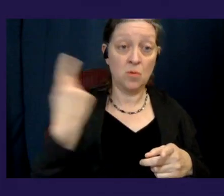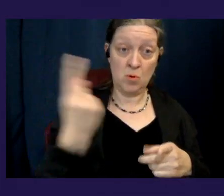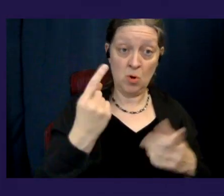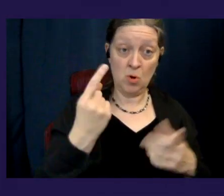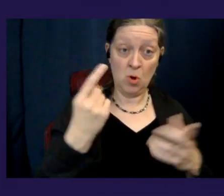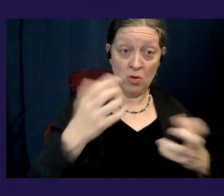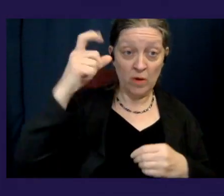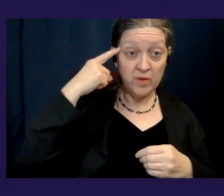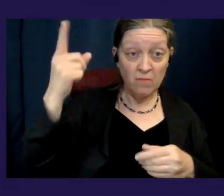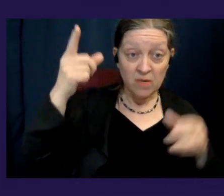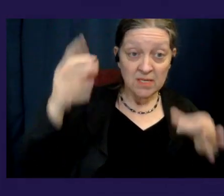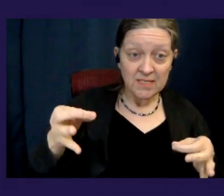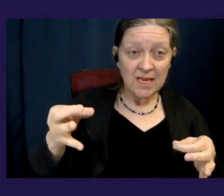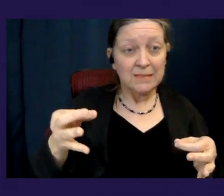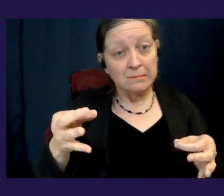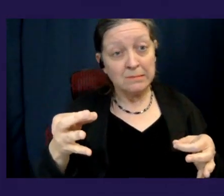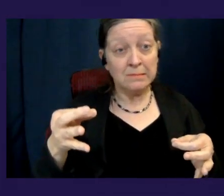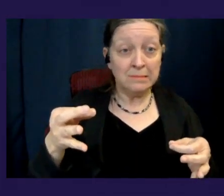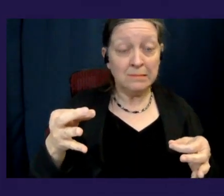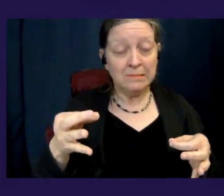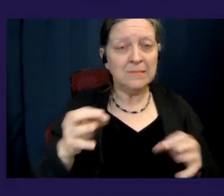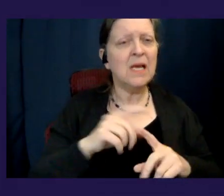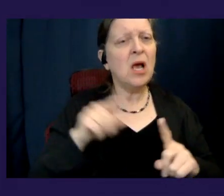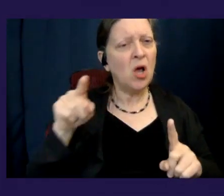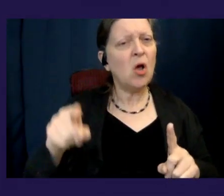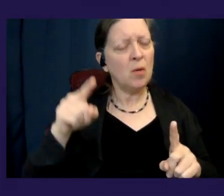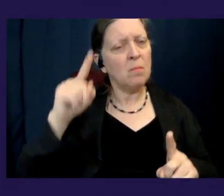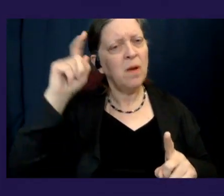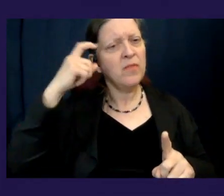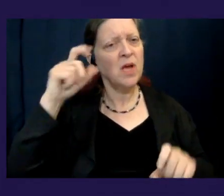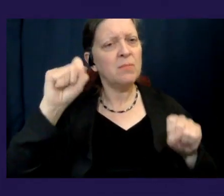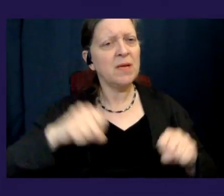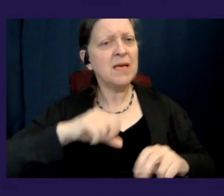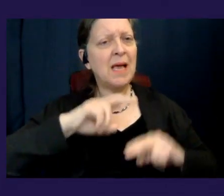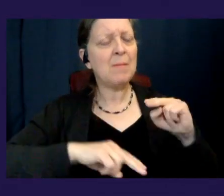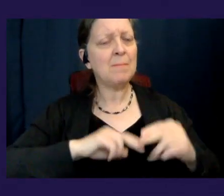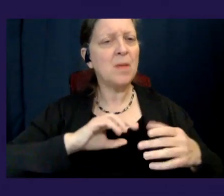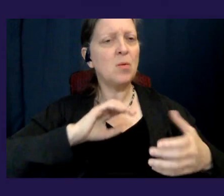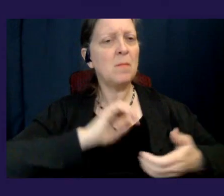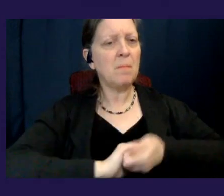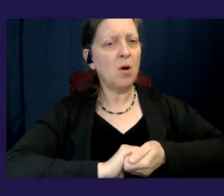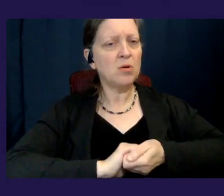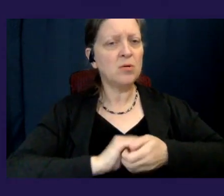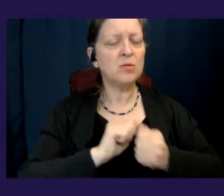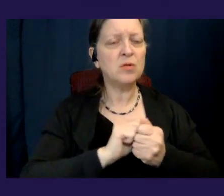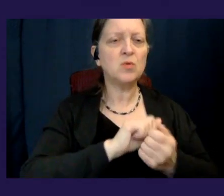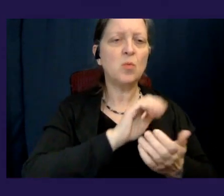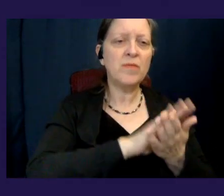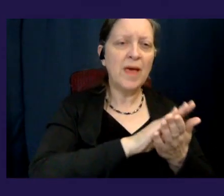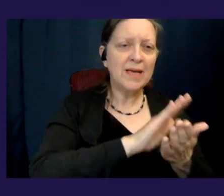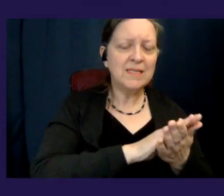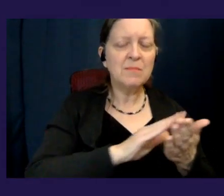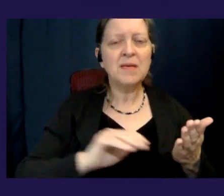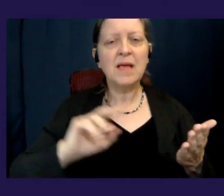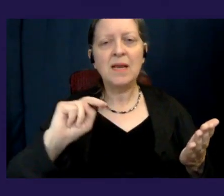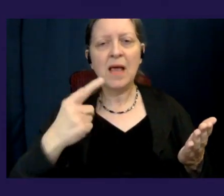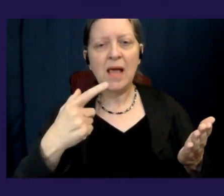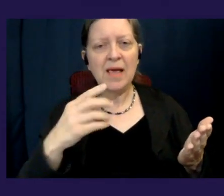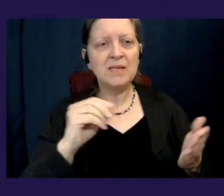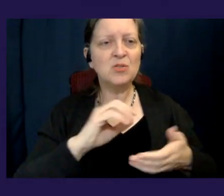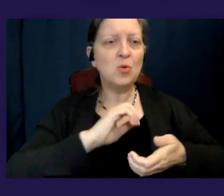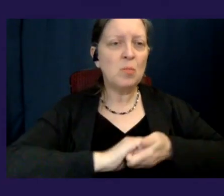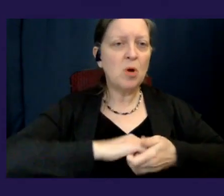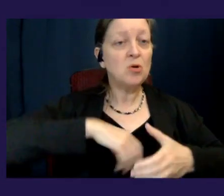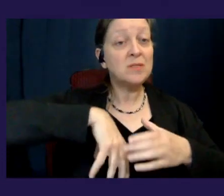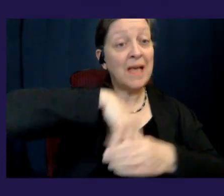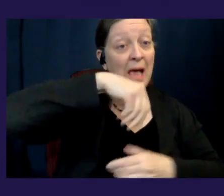our government can build and leverage partnerships with academic and NGO partners outside of government who have the flexibility to